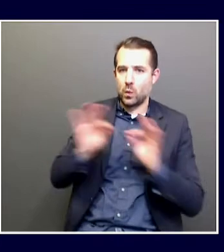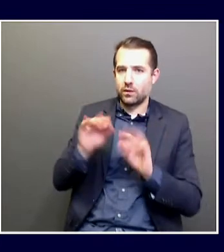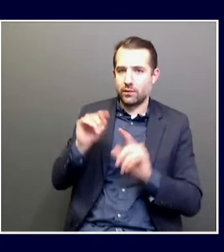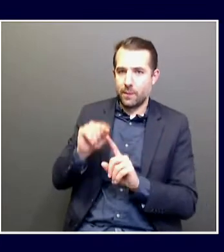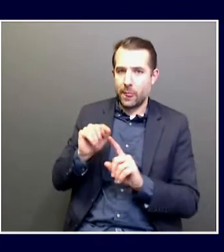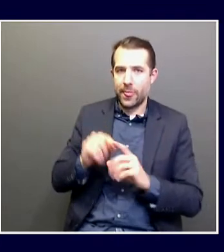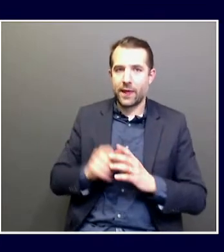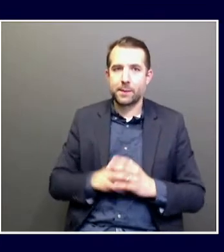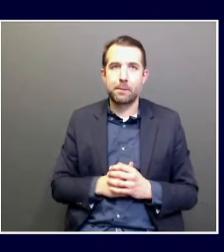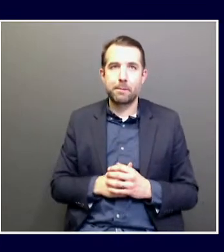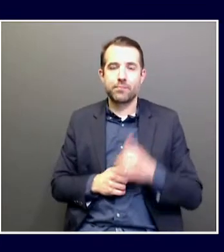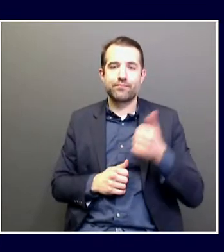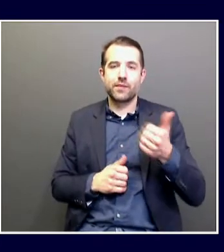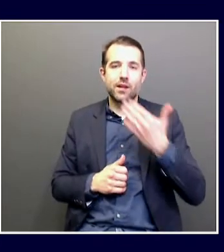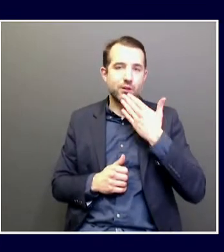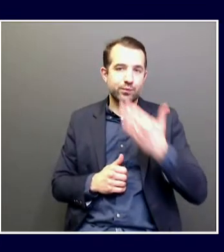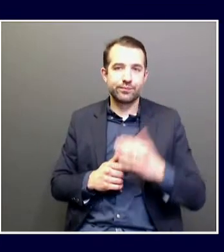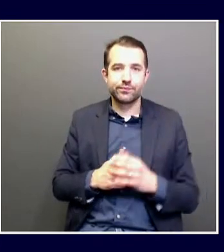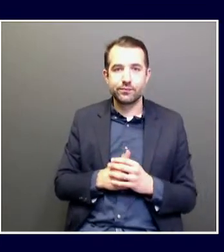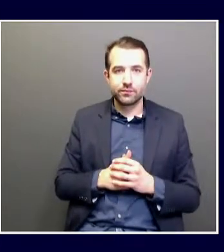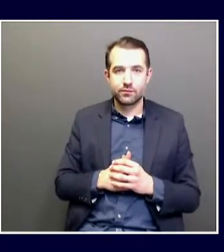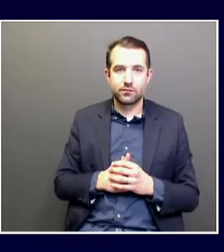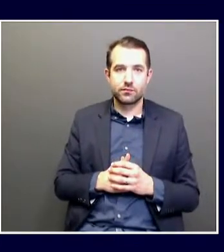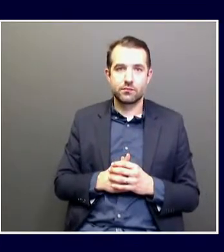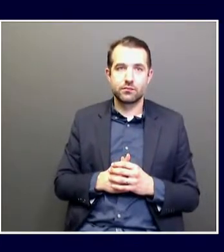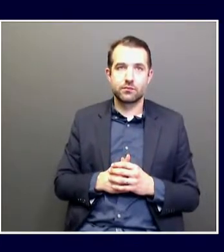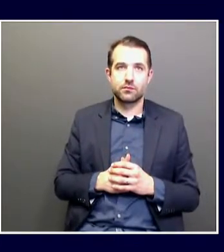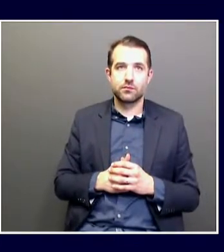Great, thanks for answering that. You mentioned